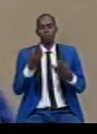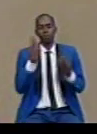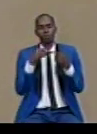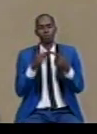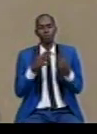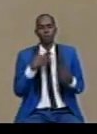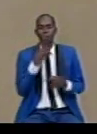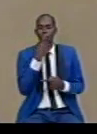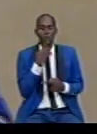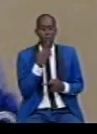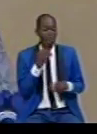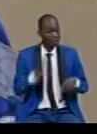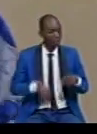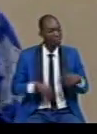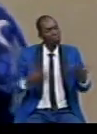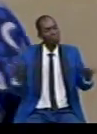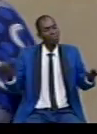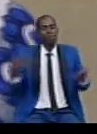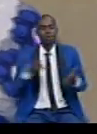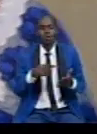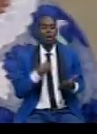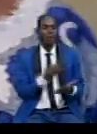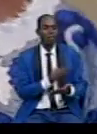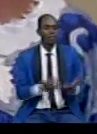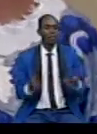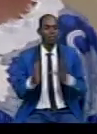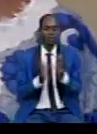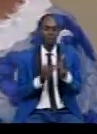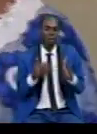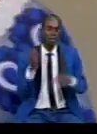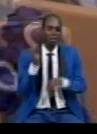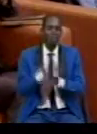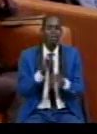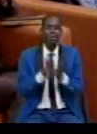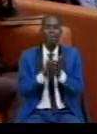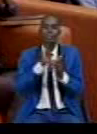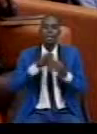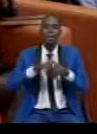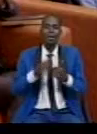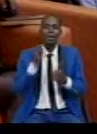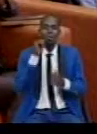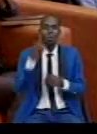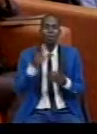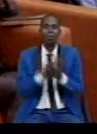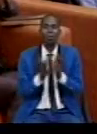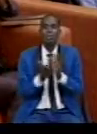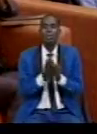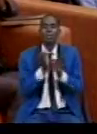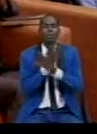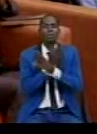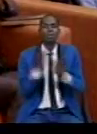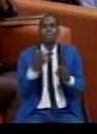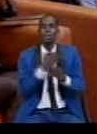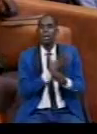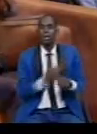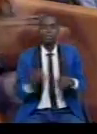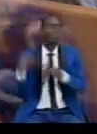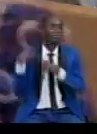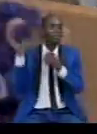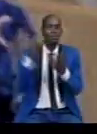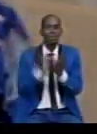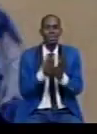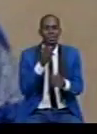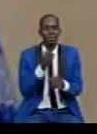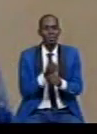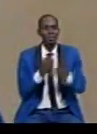has defeated you. That was how I became free. And throughout 2022, there was nothing like